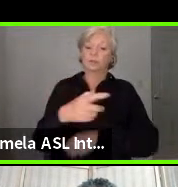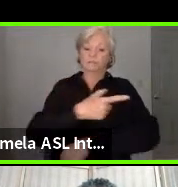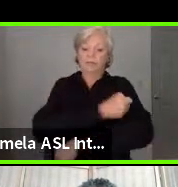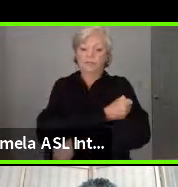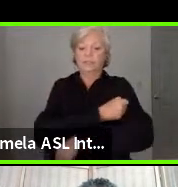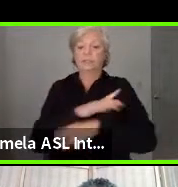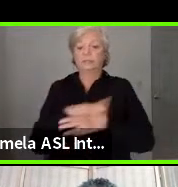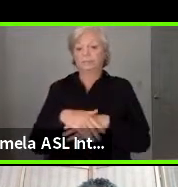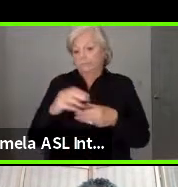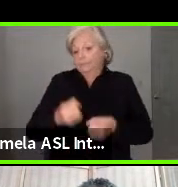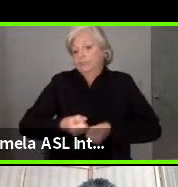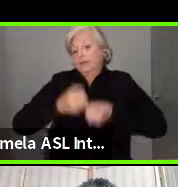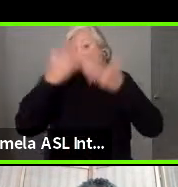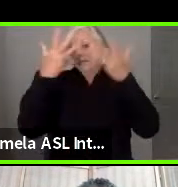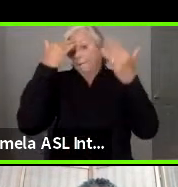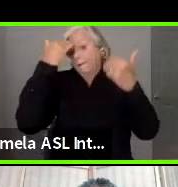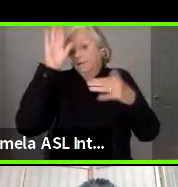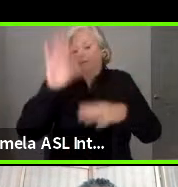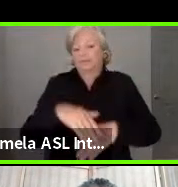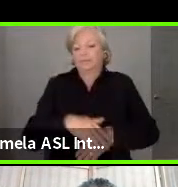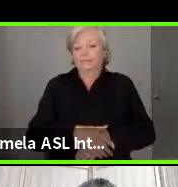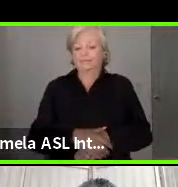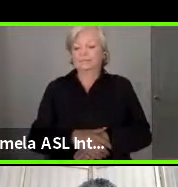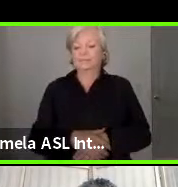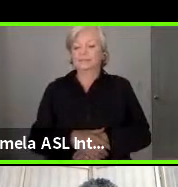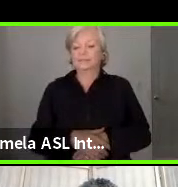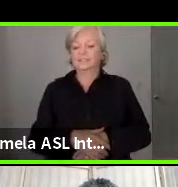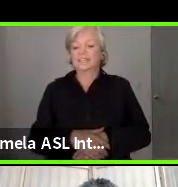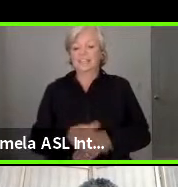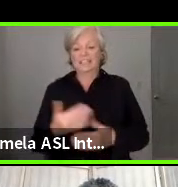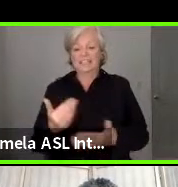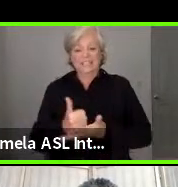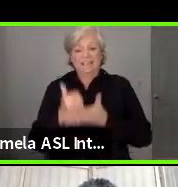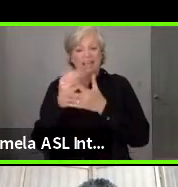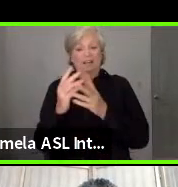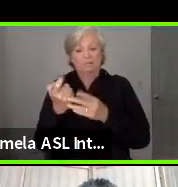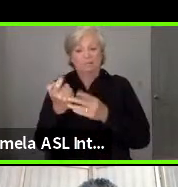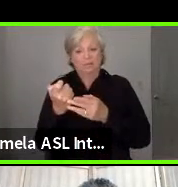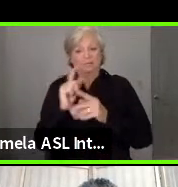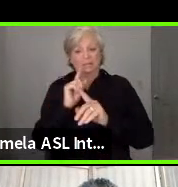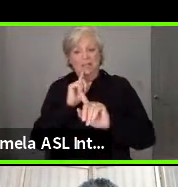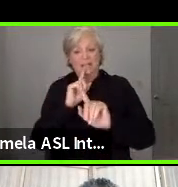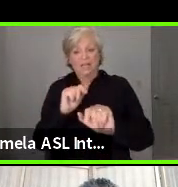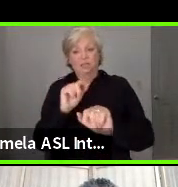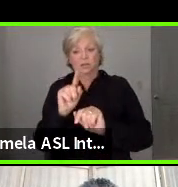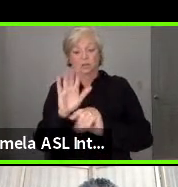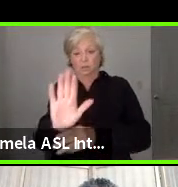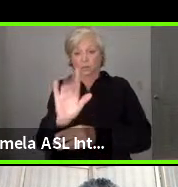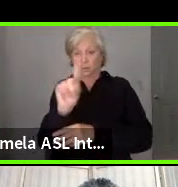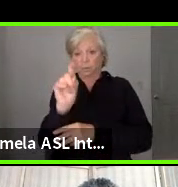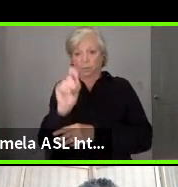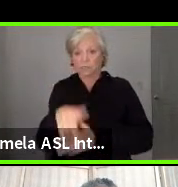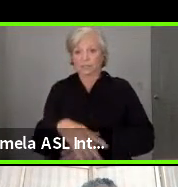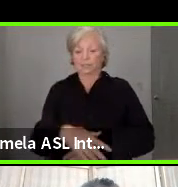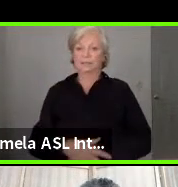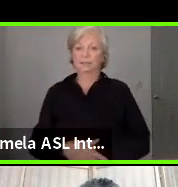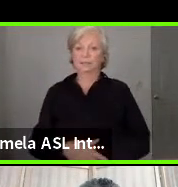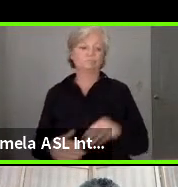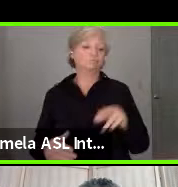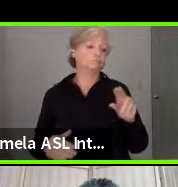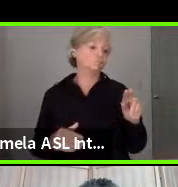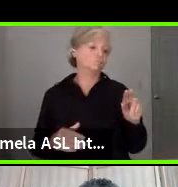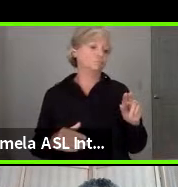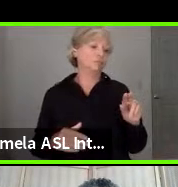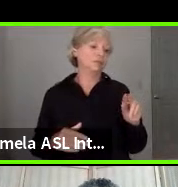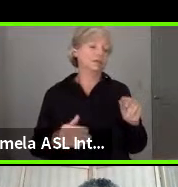because that's what's in the EUA. Does that answer your question? Yeah, Thank you